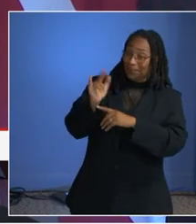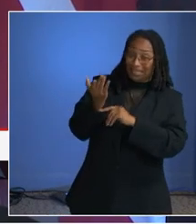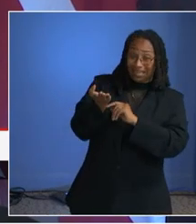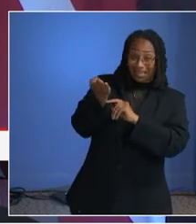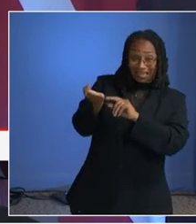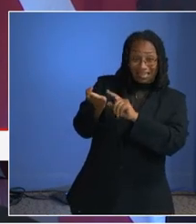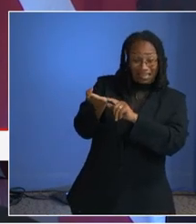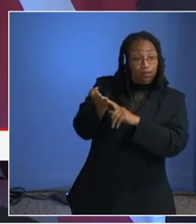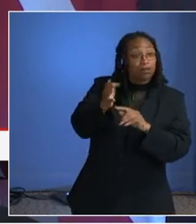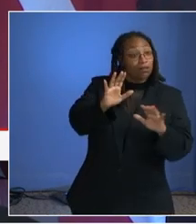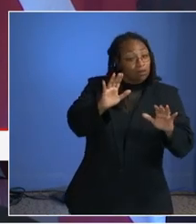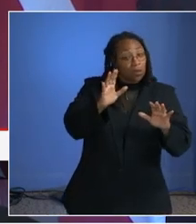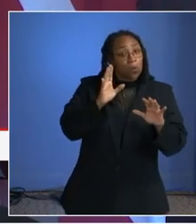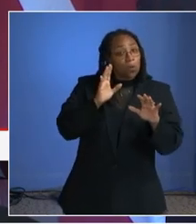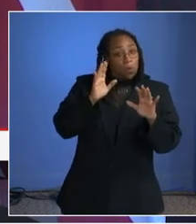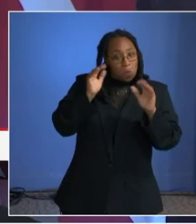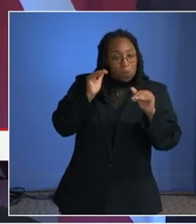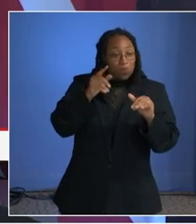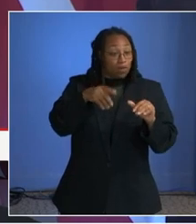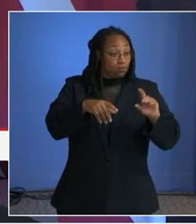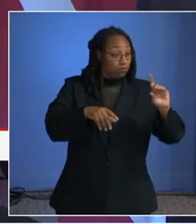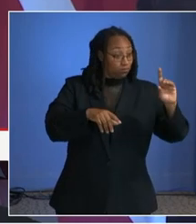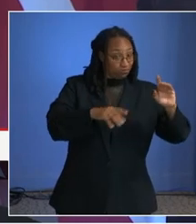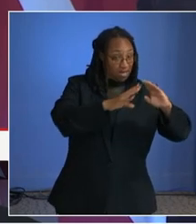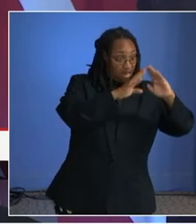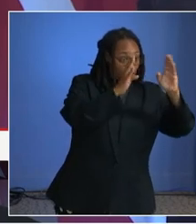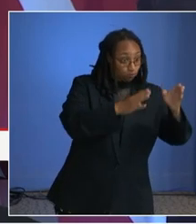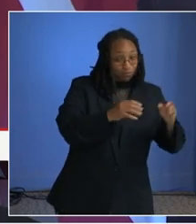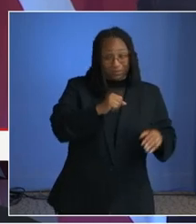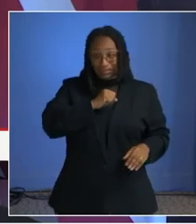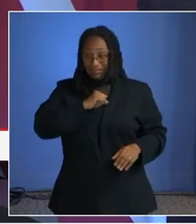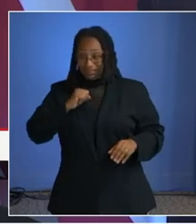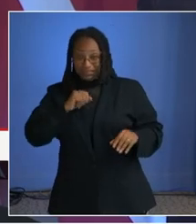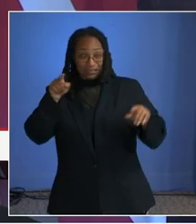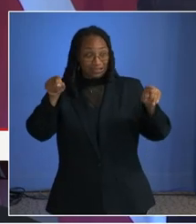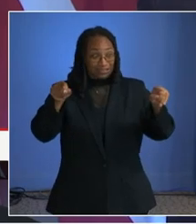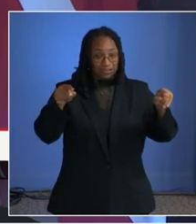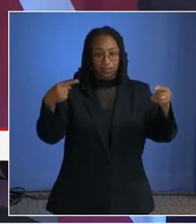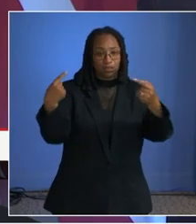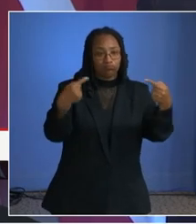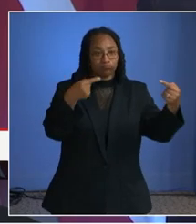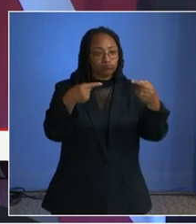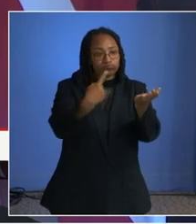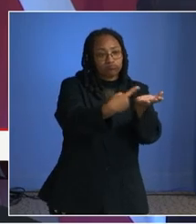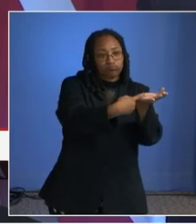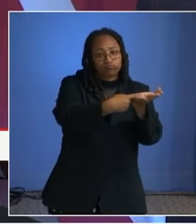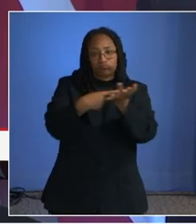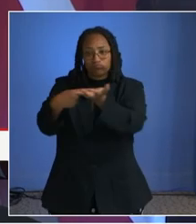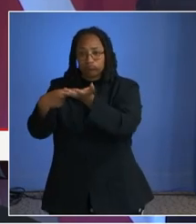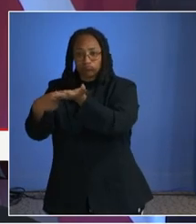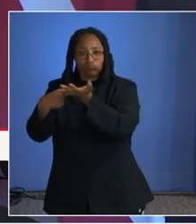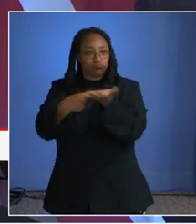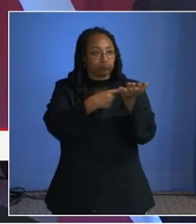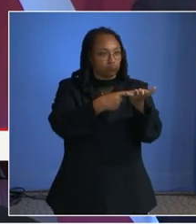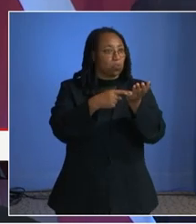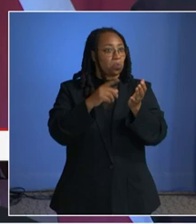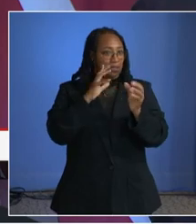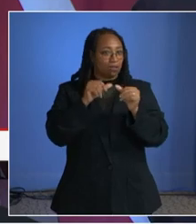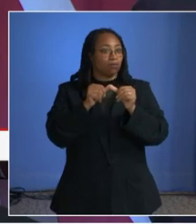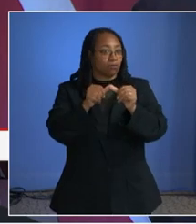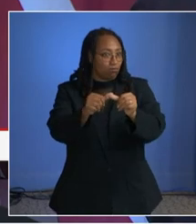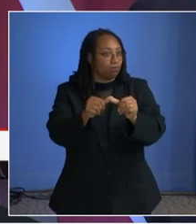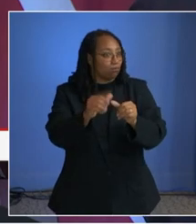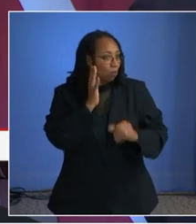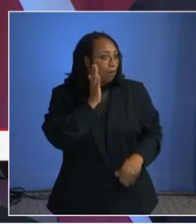other on-topic question. sure. Could you give an update on your sabbatical program, as well as how many currently, if there's been any new additions